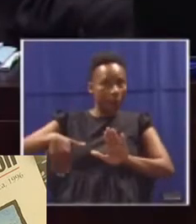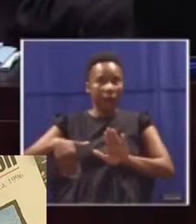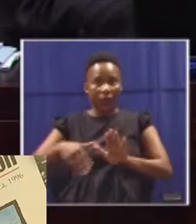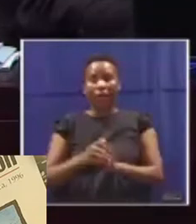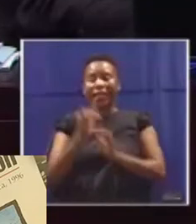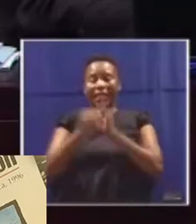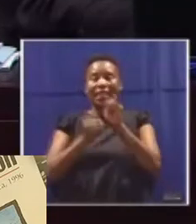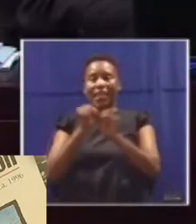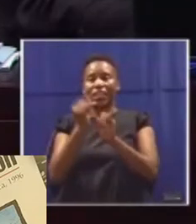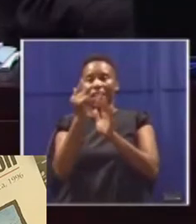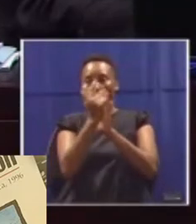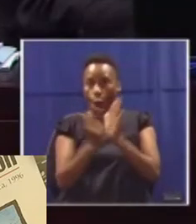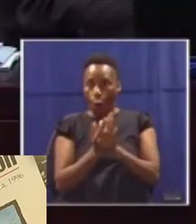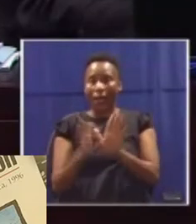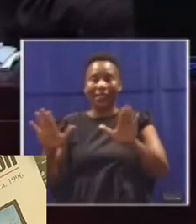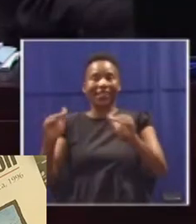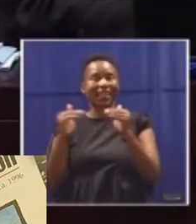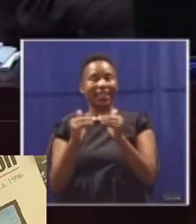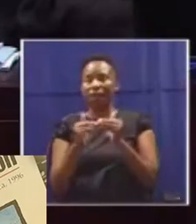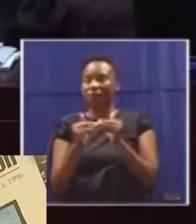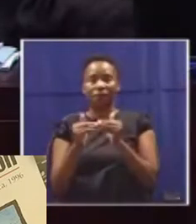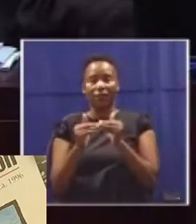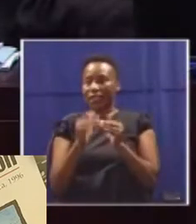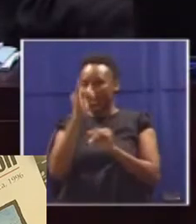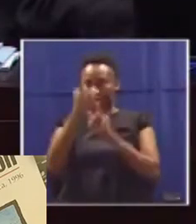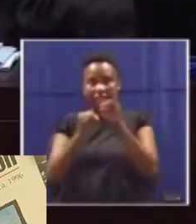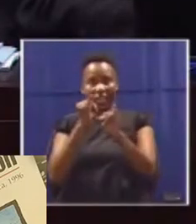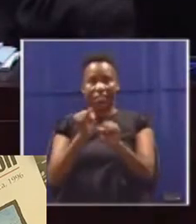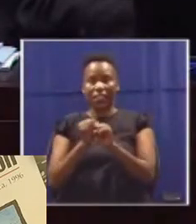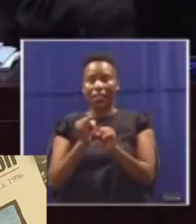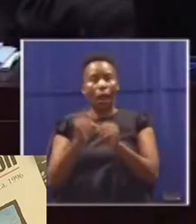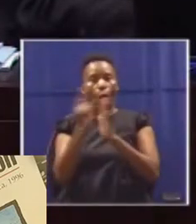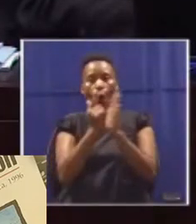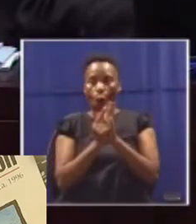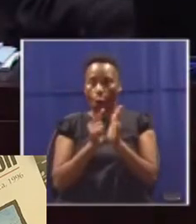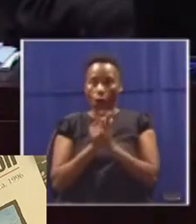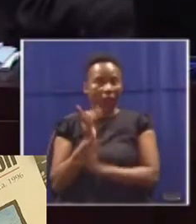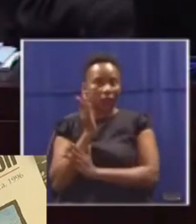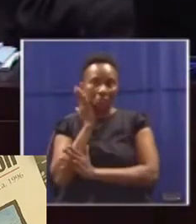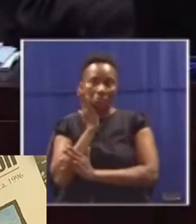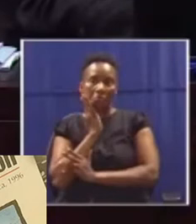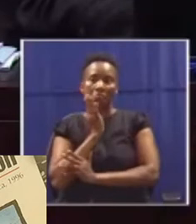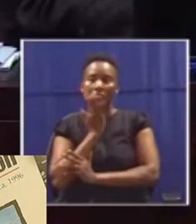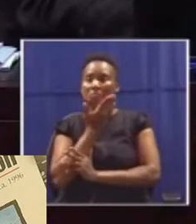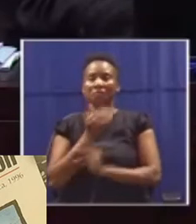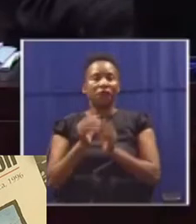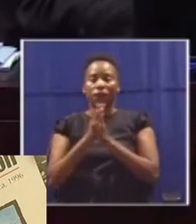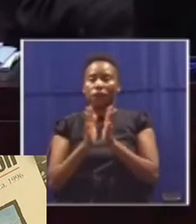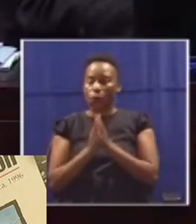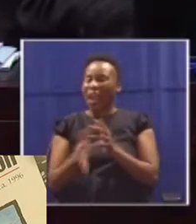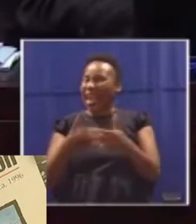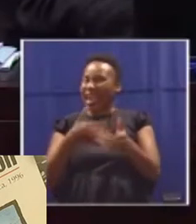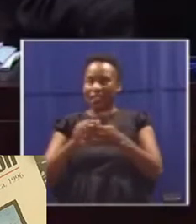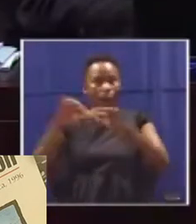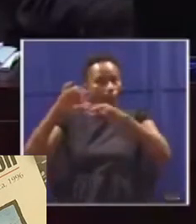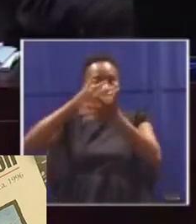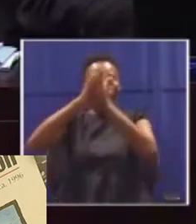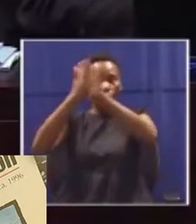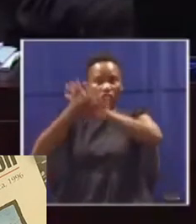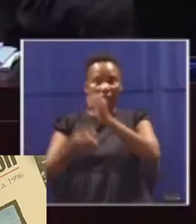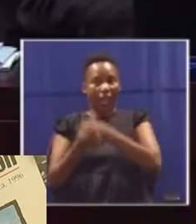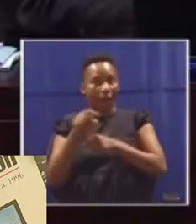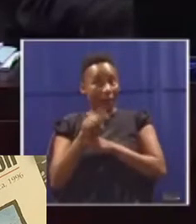International law is not sympathetic to marine pollution or any other pollution. Any